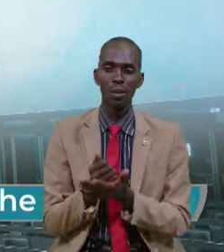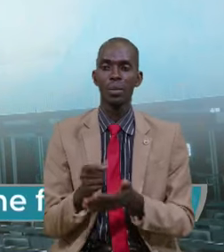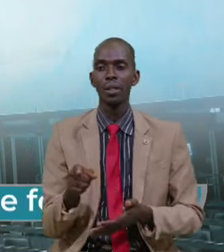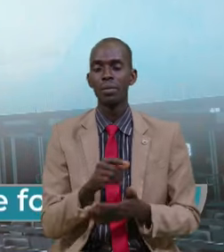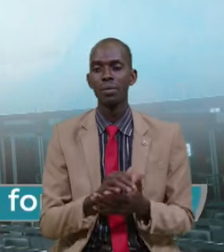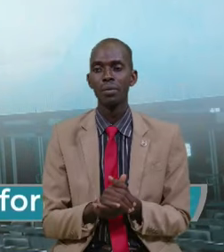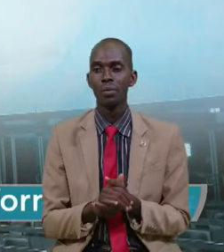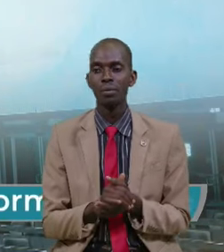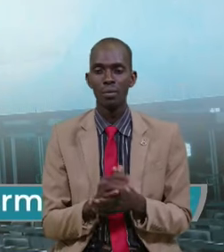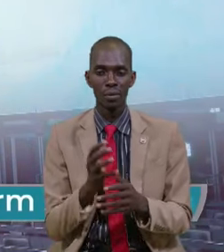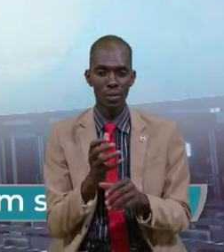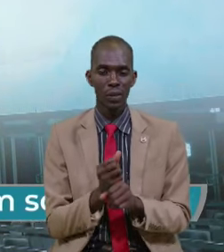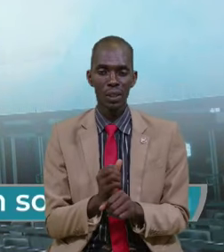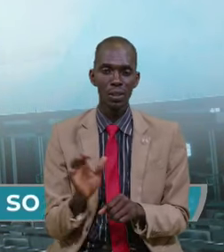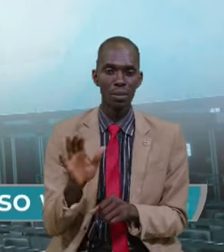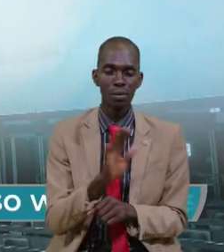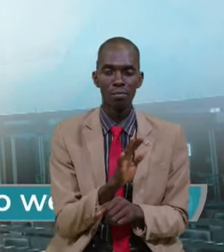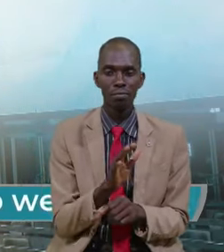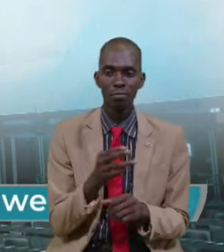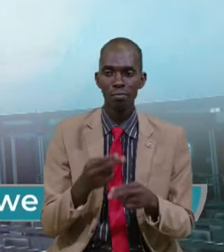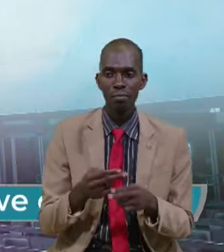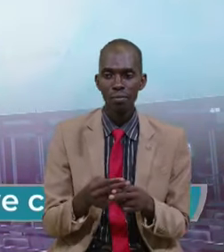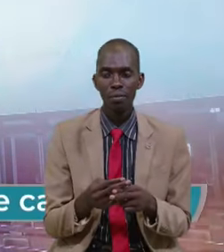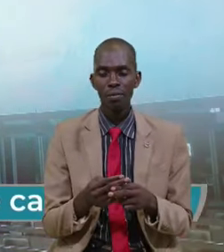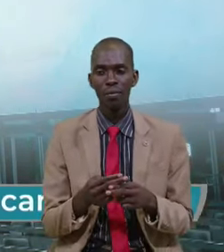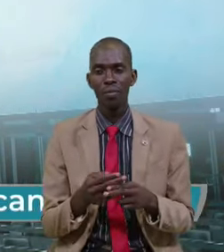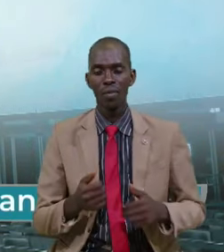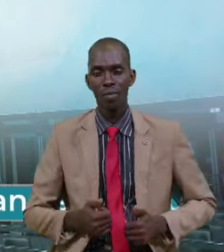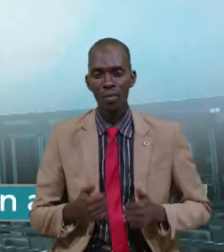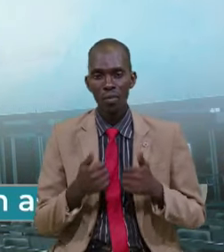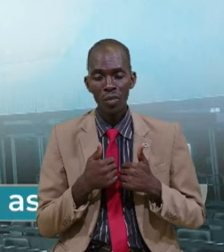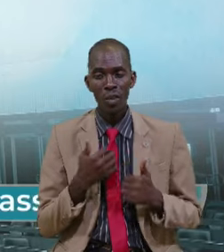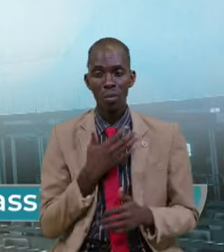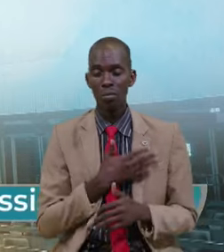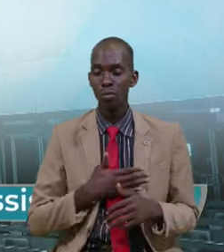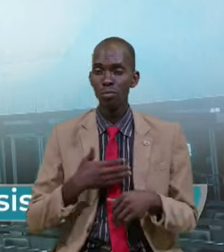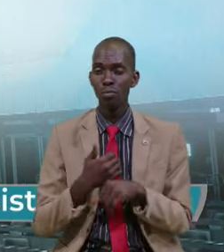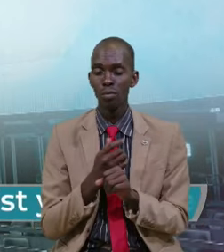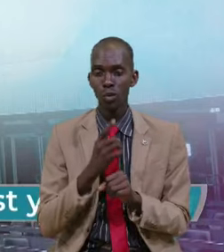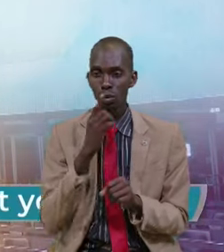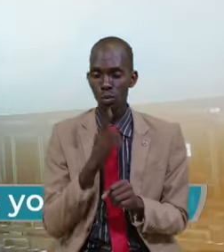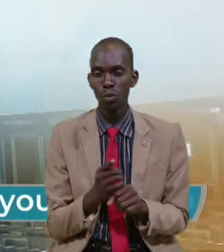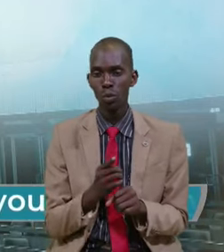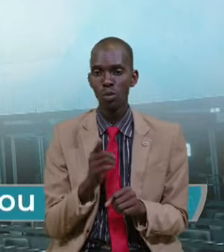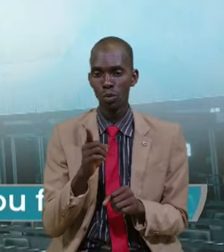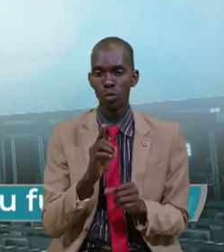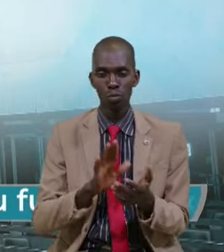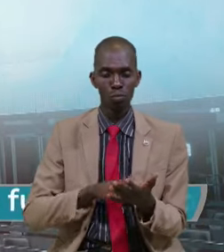their details. Please make sure the information they are giving you is